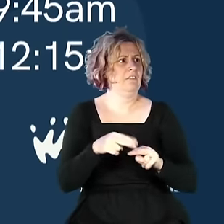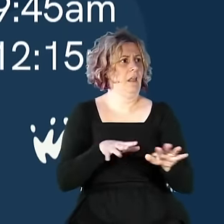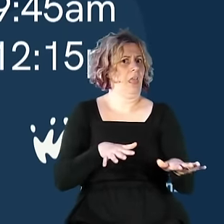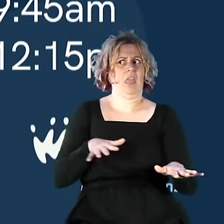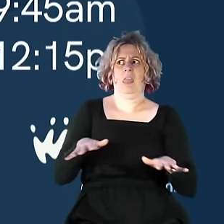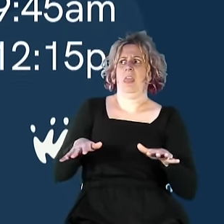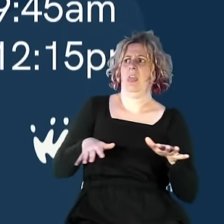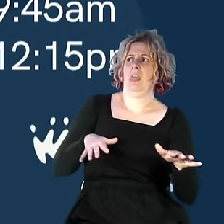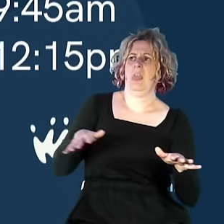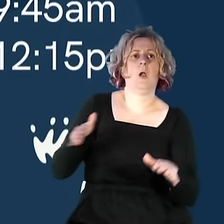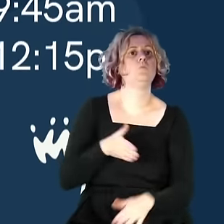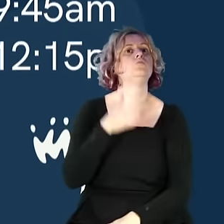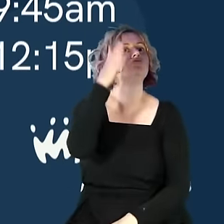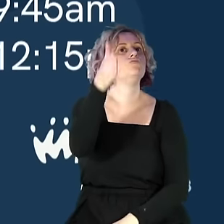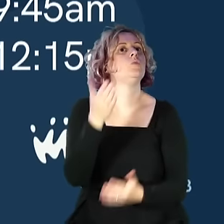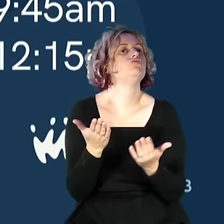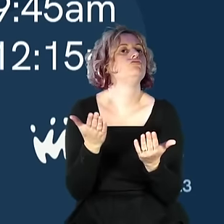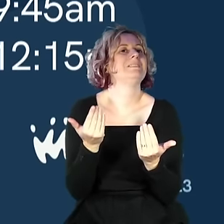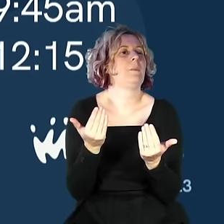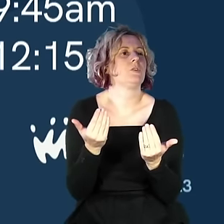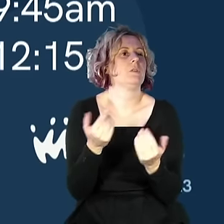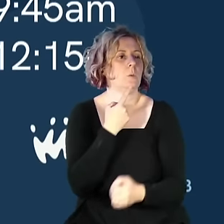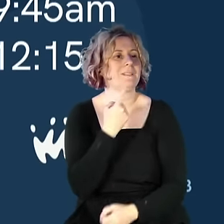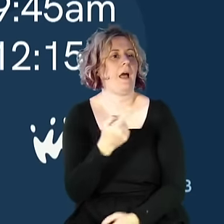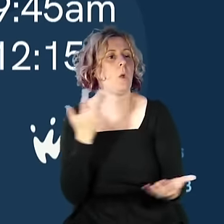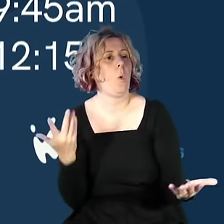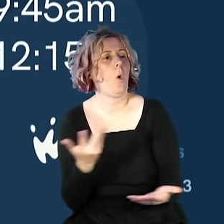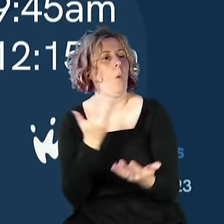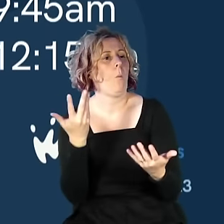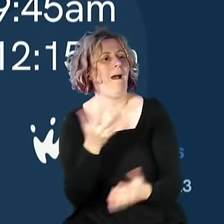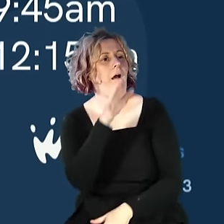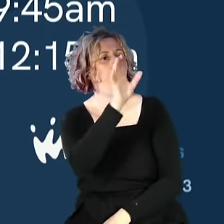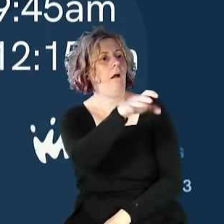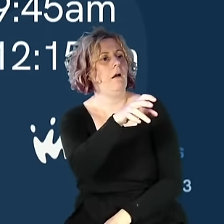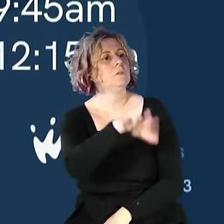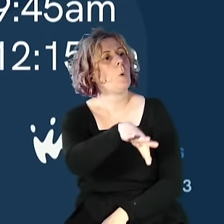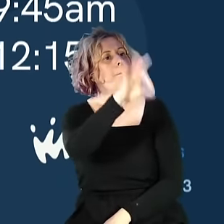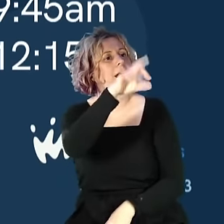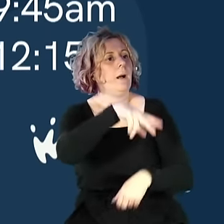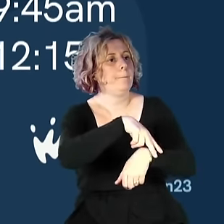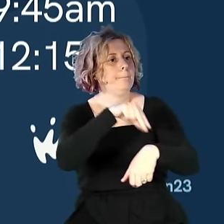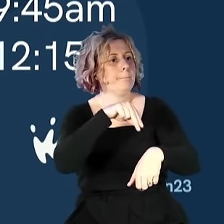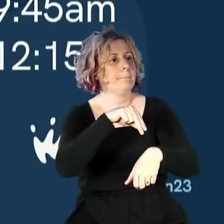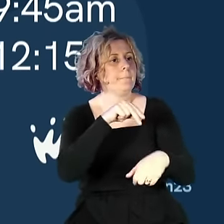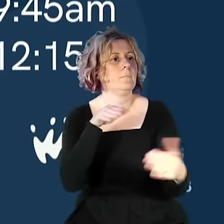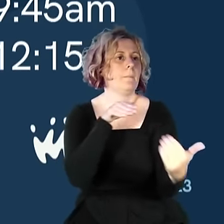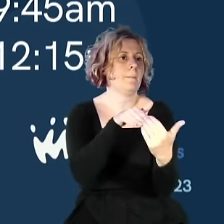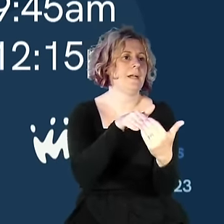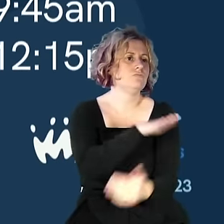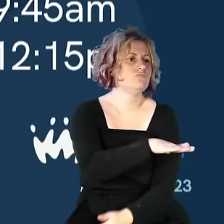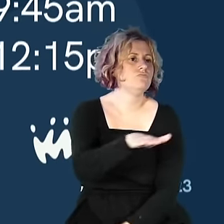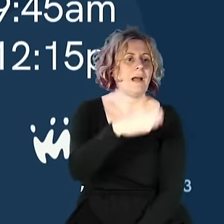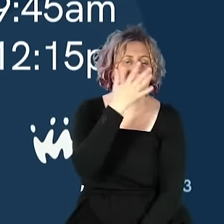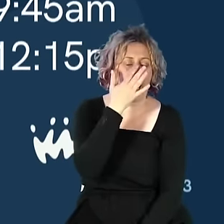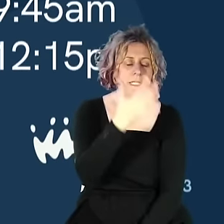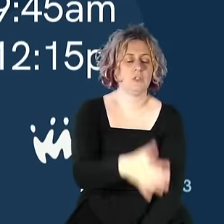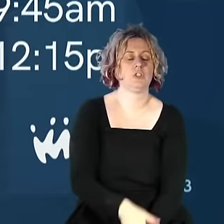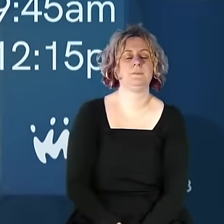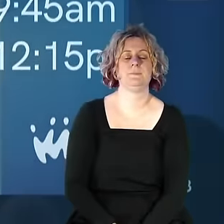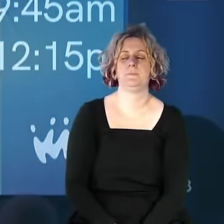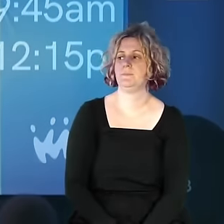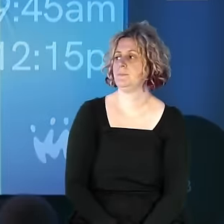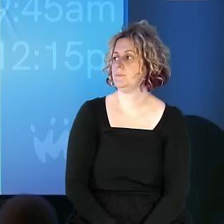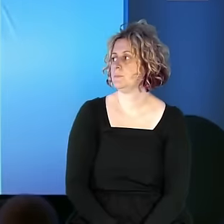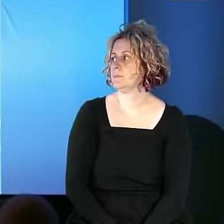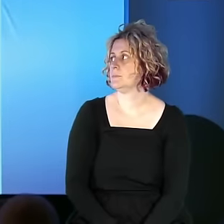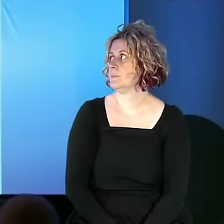confused, just go to reception and they will love to help you out as well. So please do be praying for us, and I'm going to hand over to